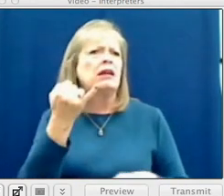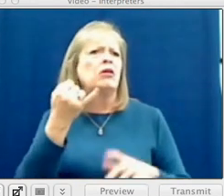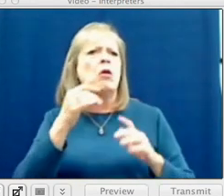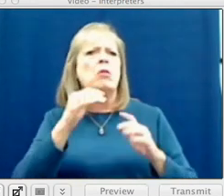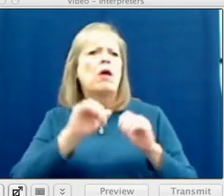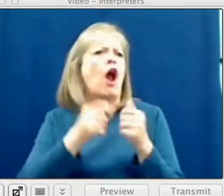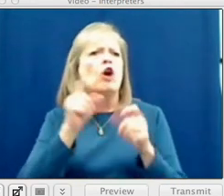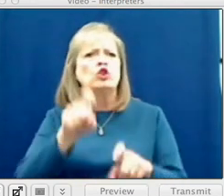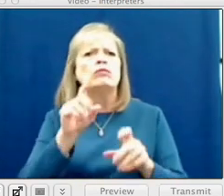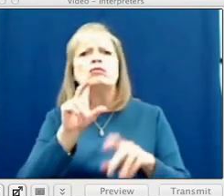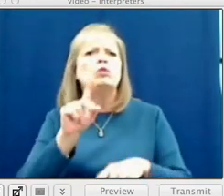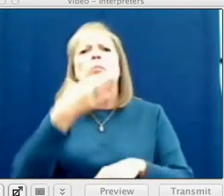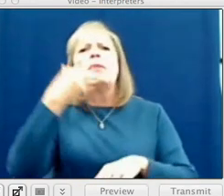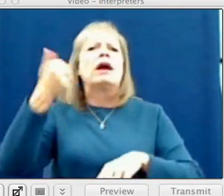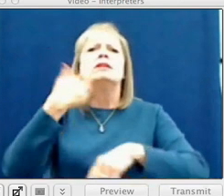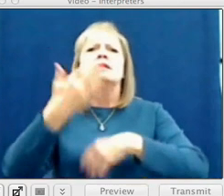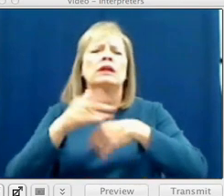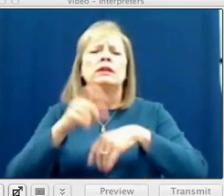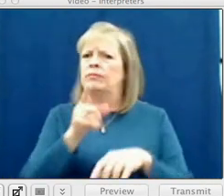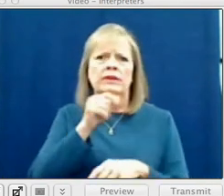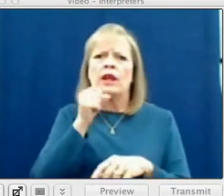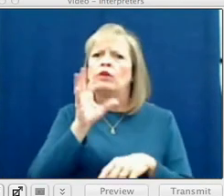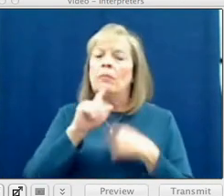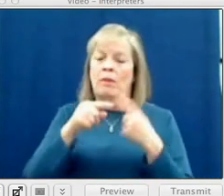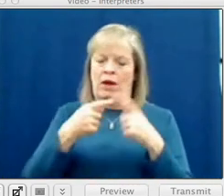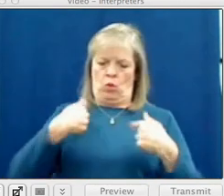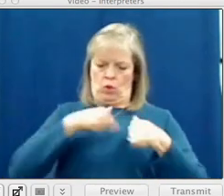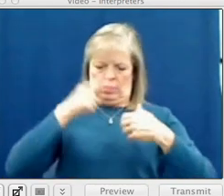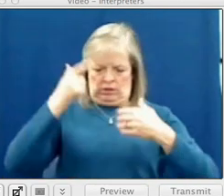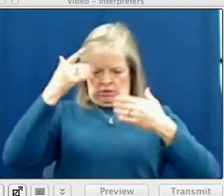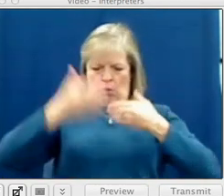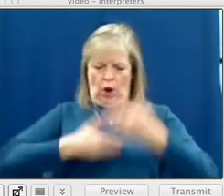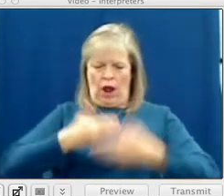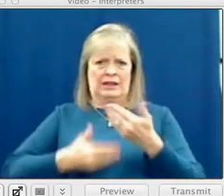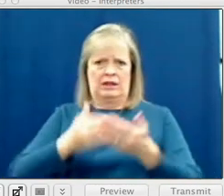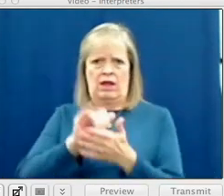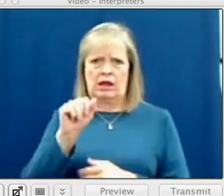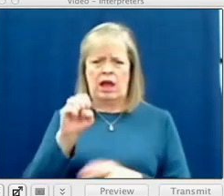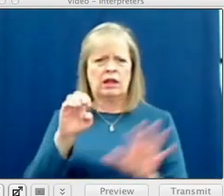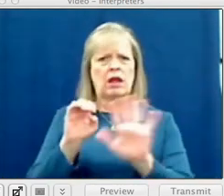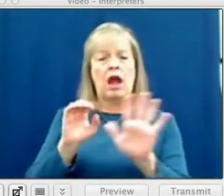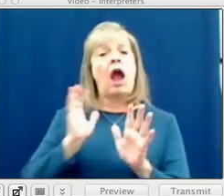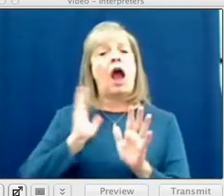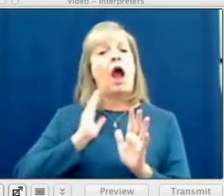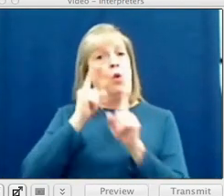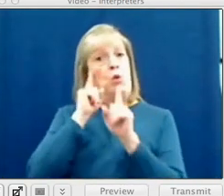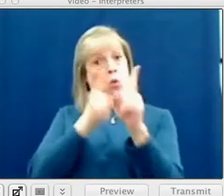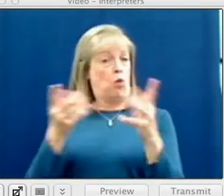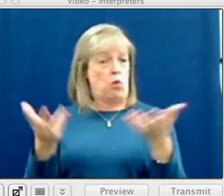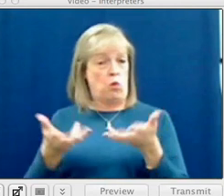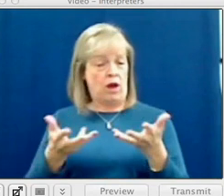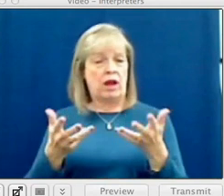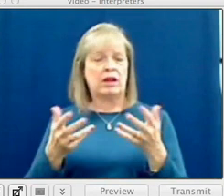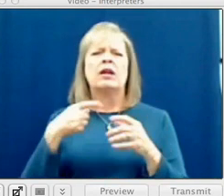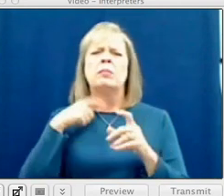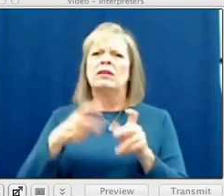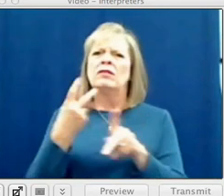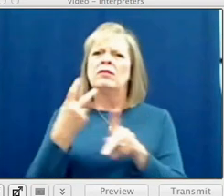case. We're merely looking at the case to see if we can figure out what skill